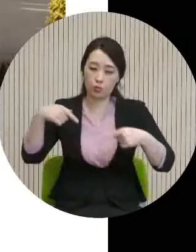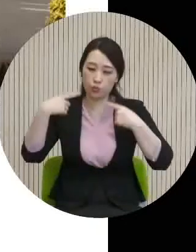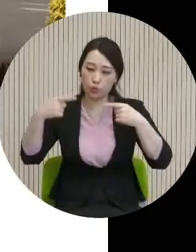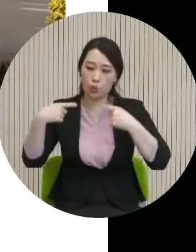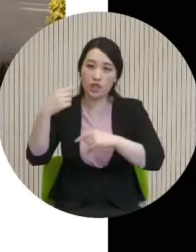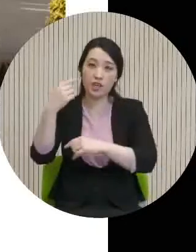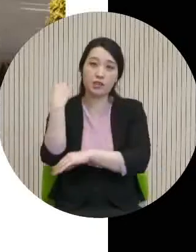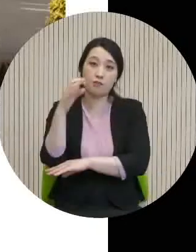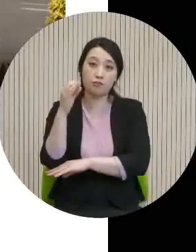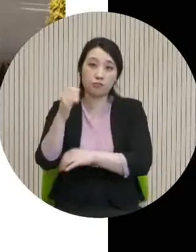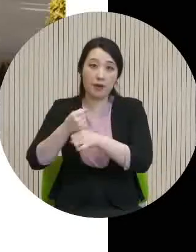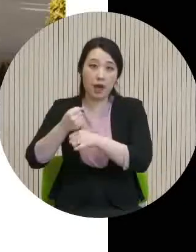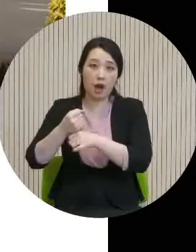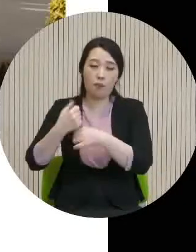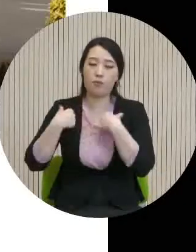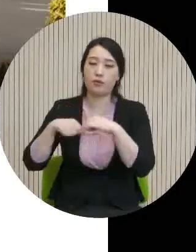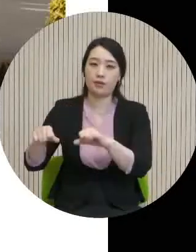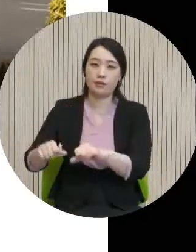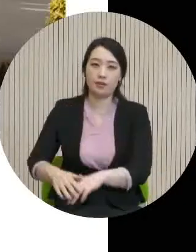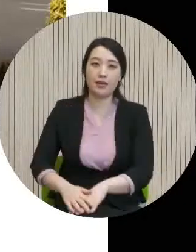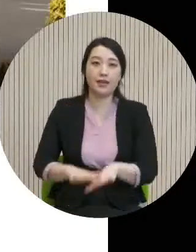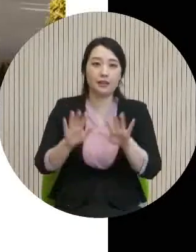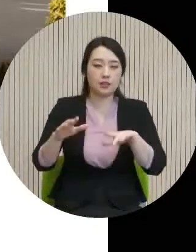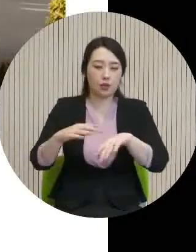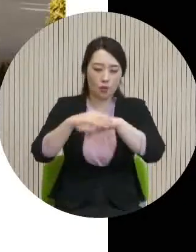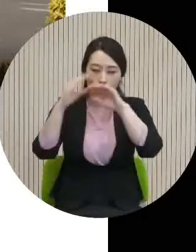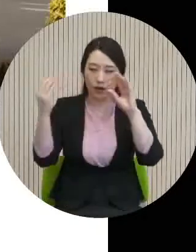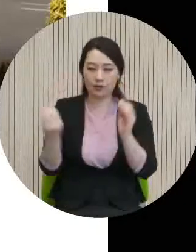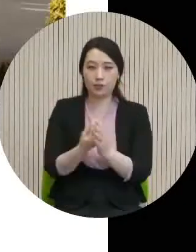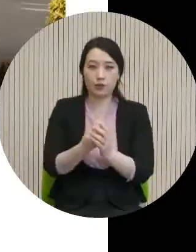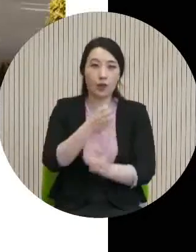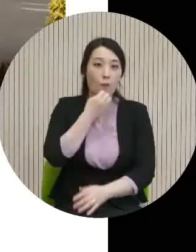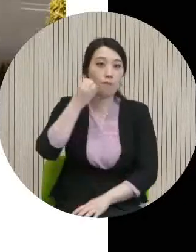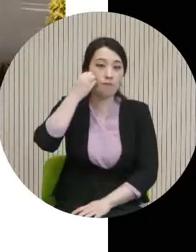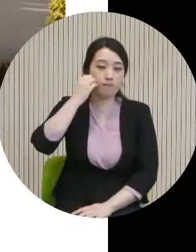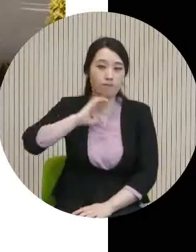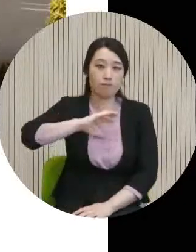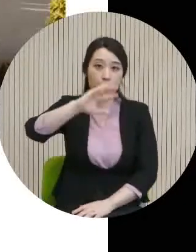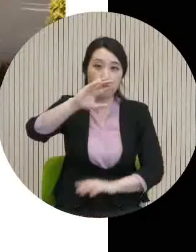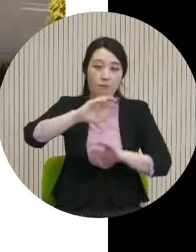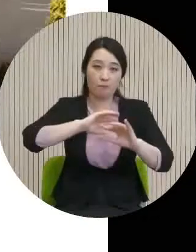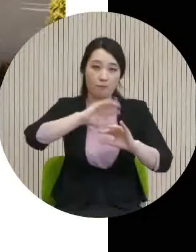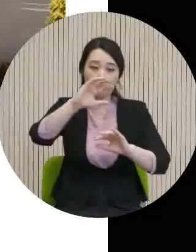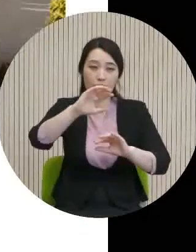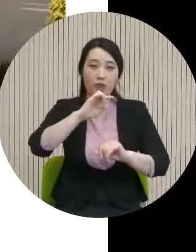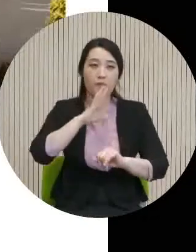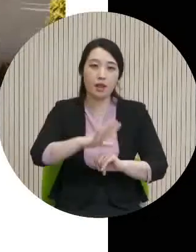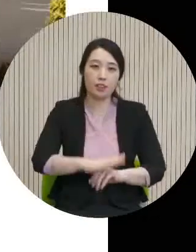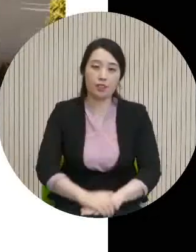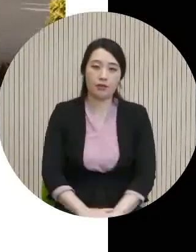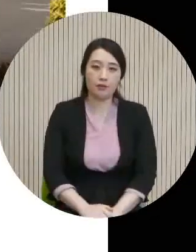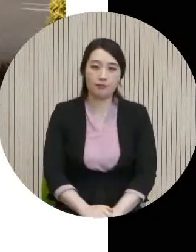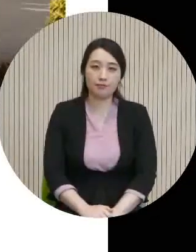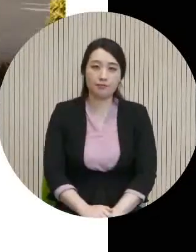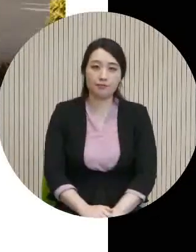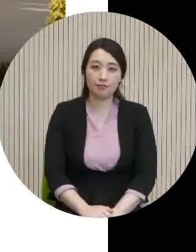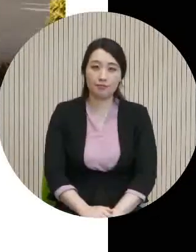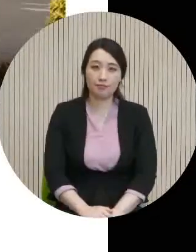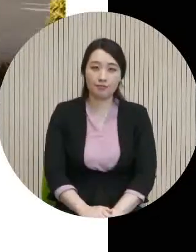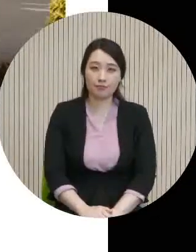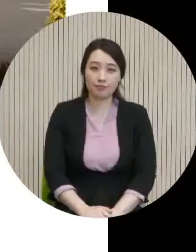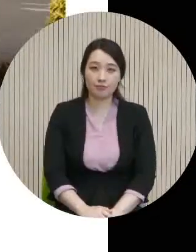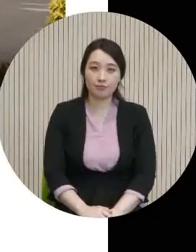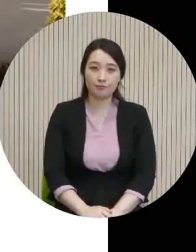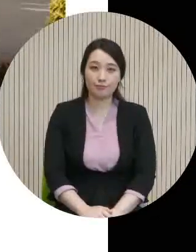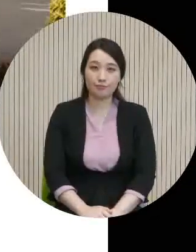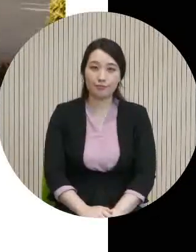a website news outlet. But it's not just news that is there.